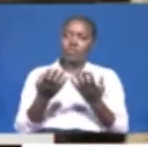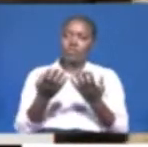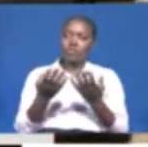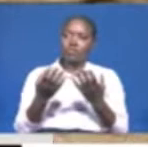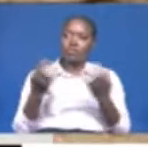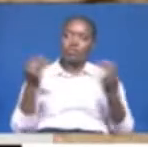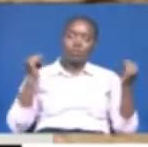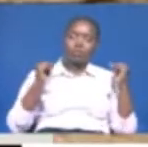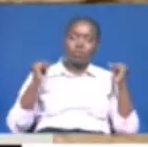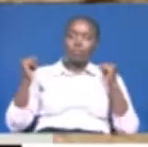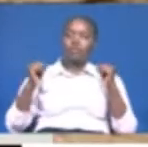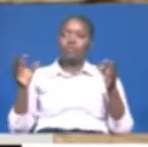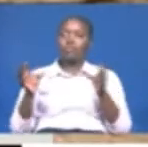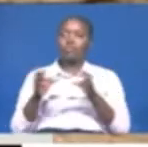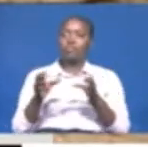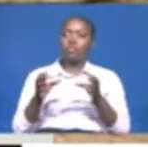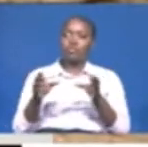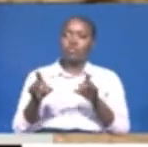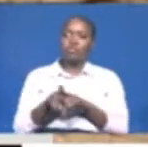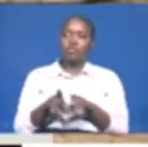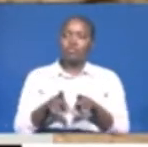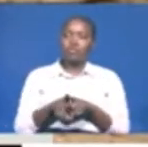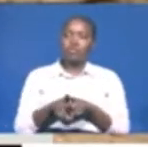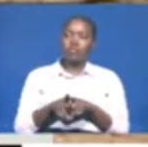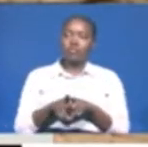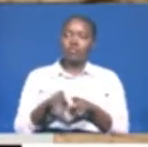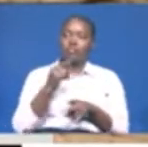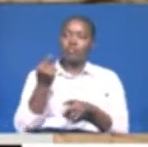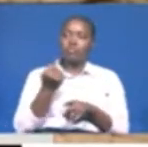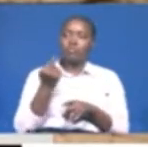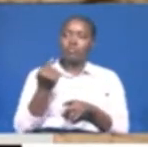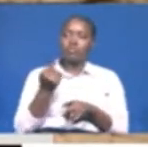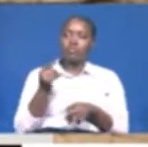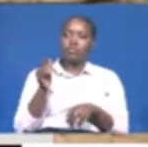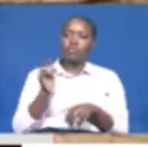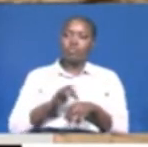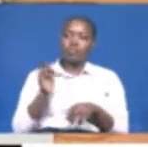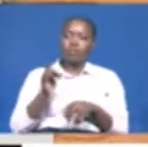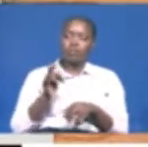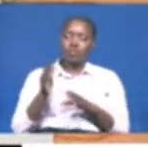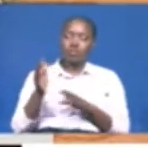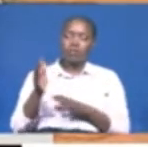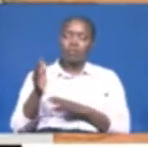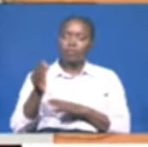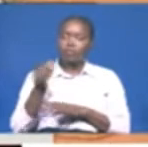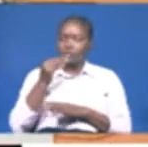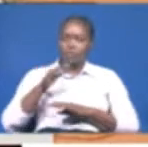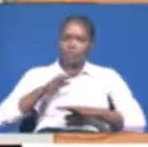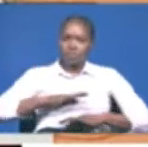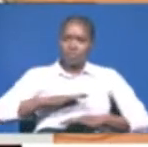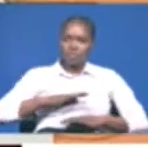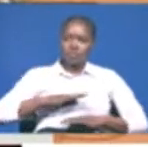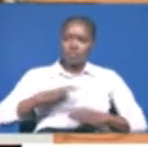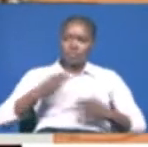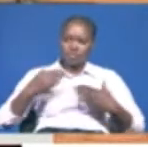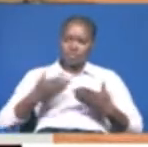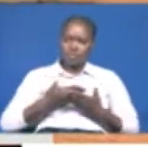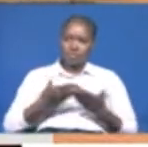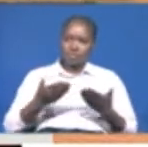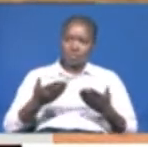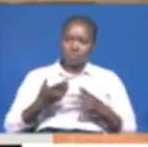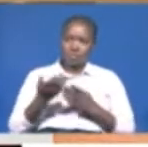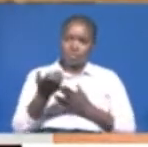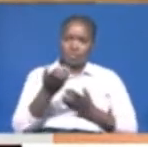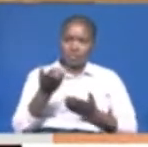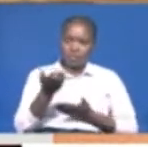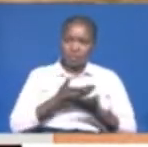region. Furthermore, drought is not the only factor affecting food security of people in this part of Kenya. The economic